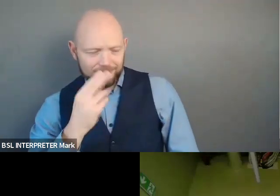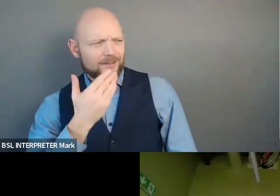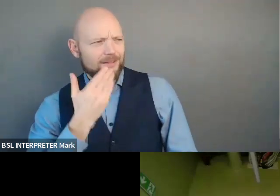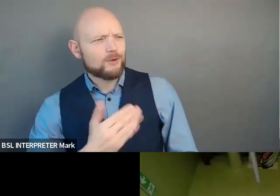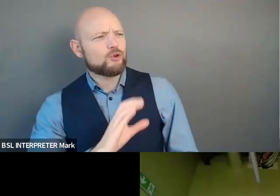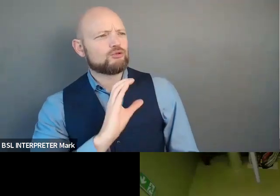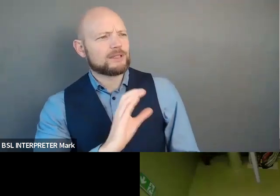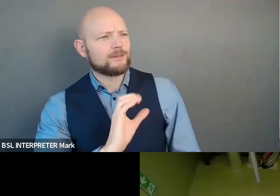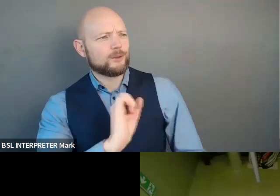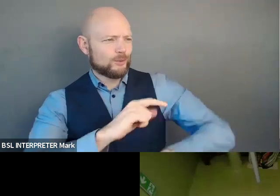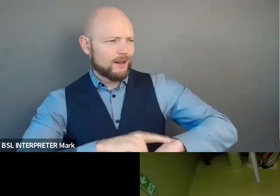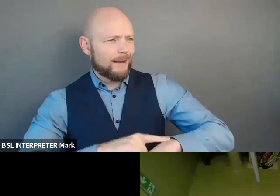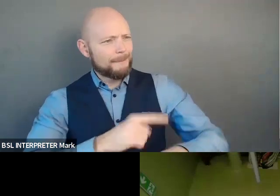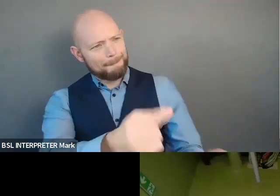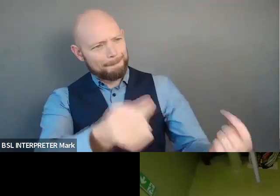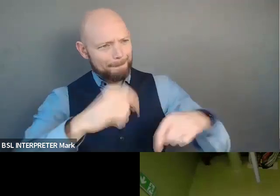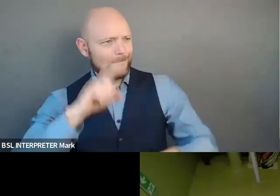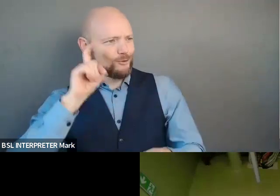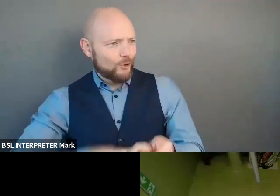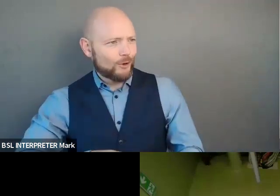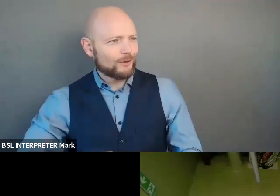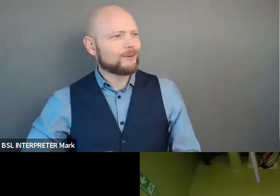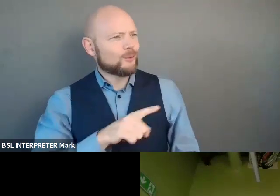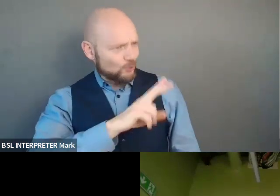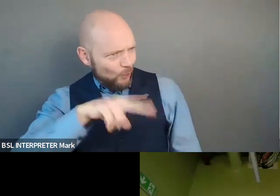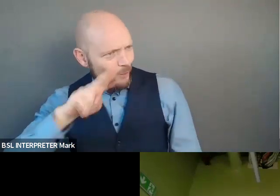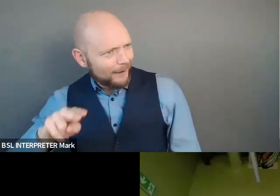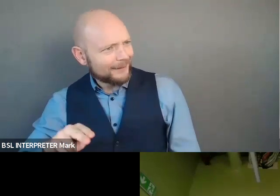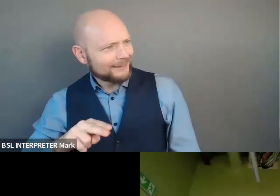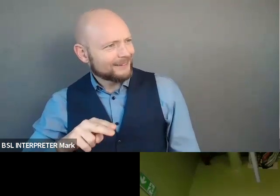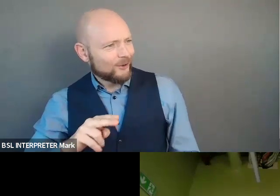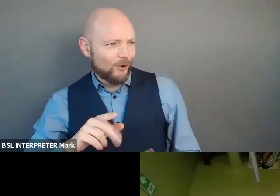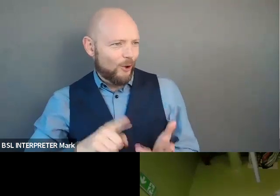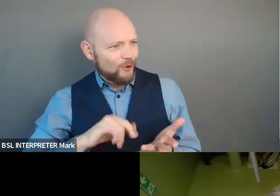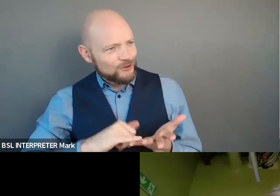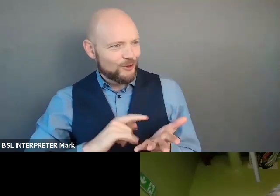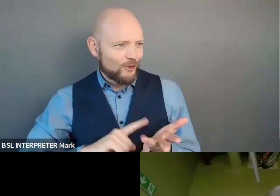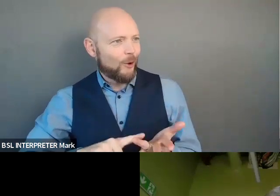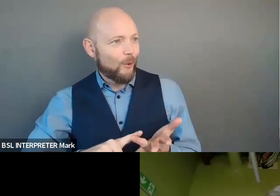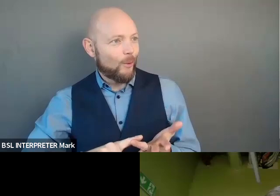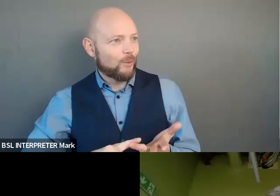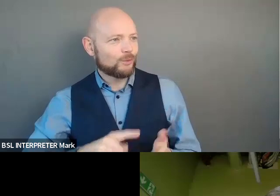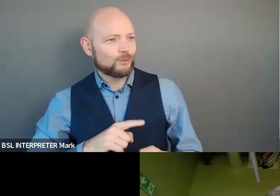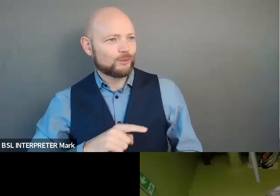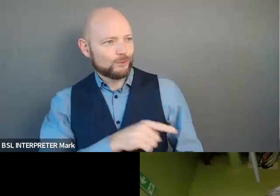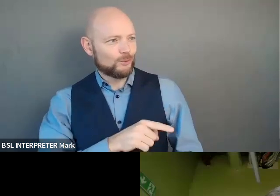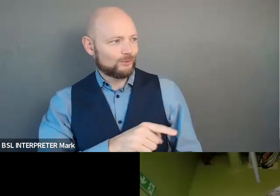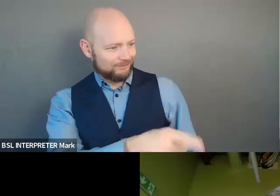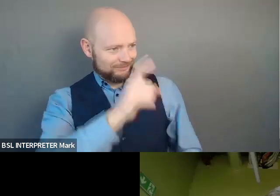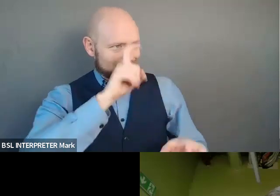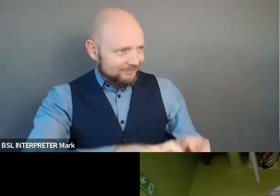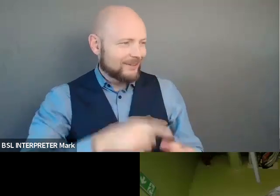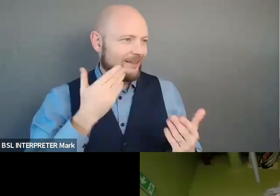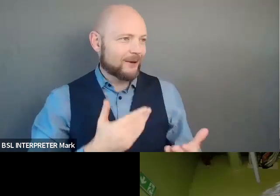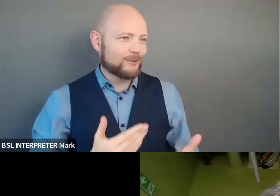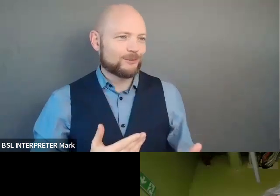for giving up your time today, especially if you, as you said, you're in Oslo at the moment. So we know you've had to take time out of your schedule to join us online. It would have been